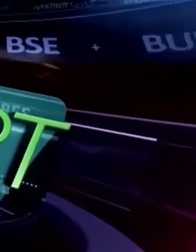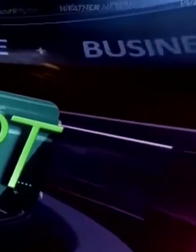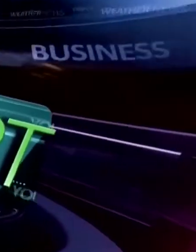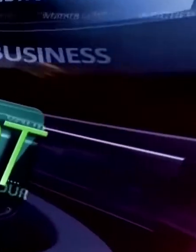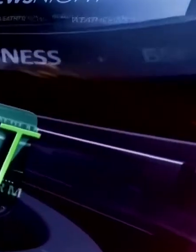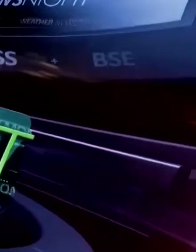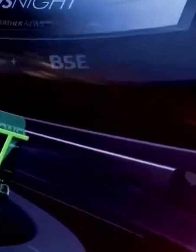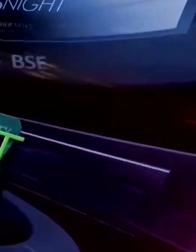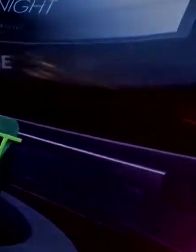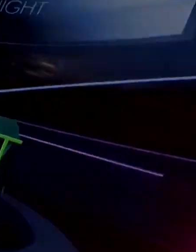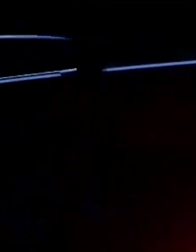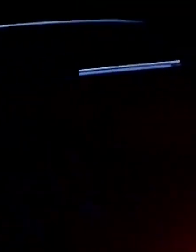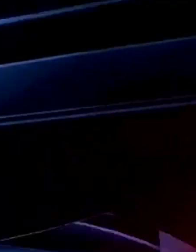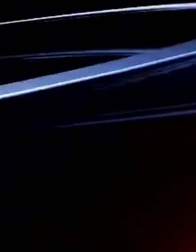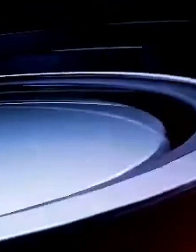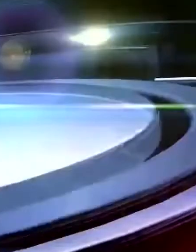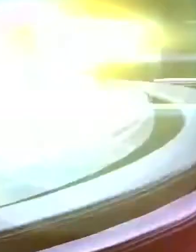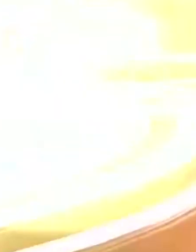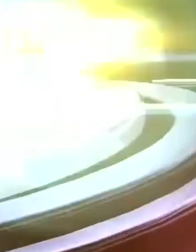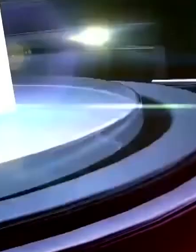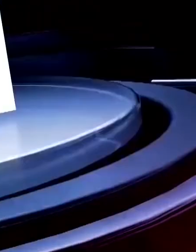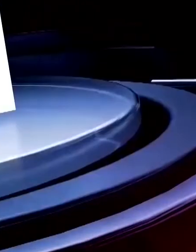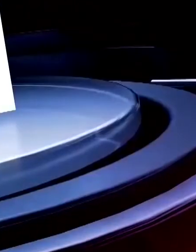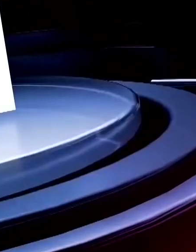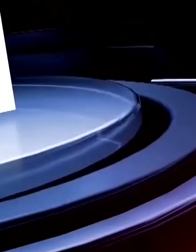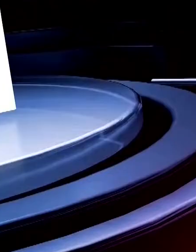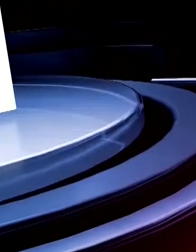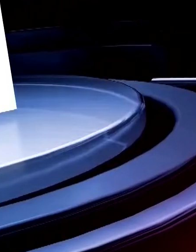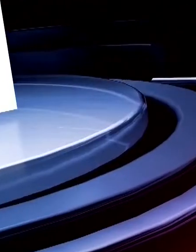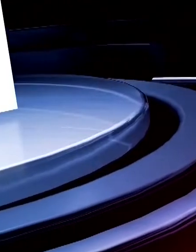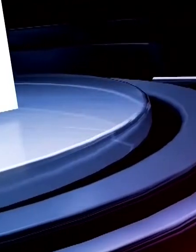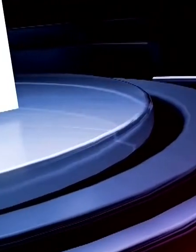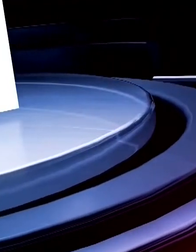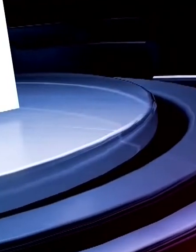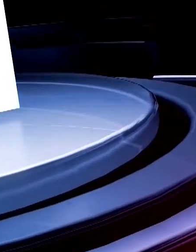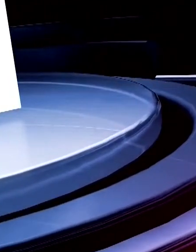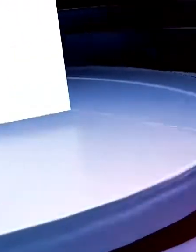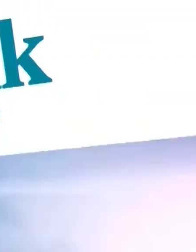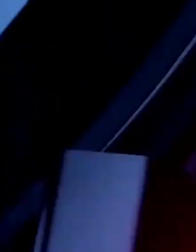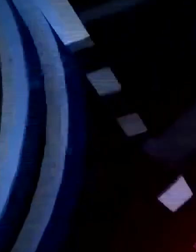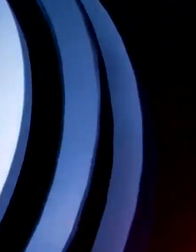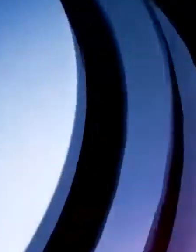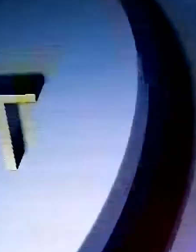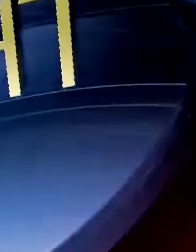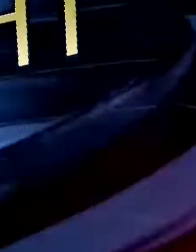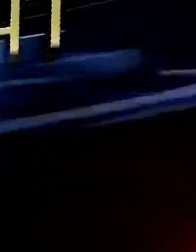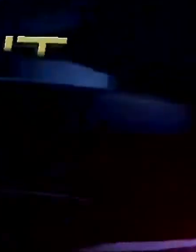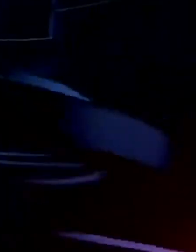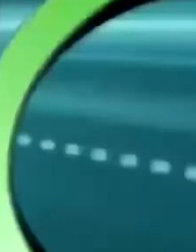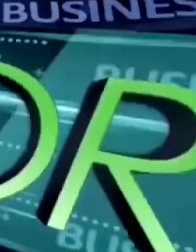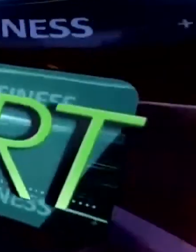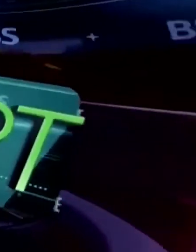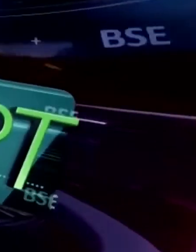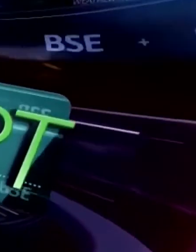The Business Report, brought to you with the compliments of Republic Bank. We're the one for you.